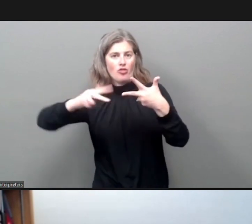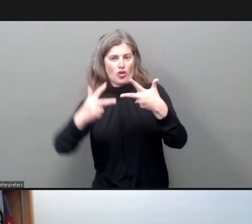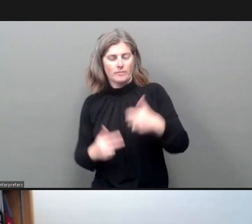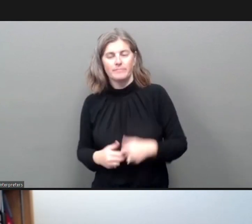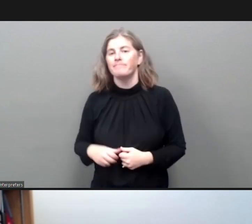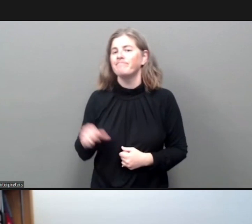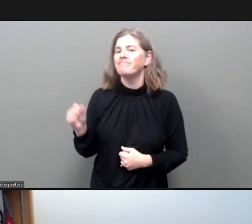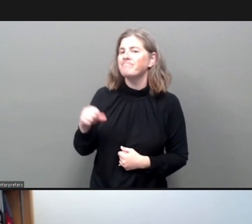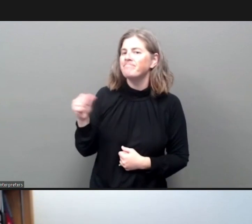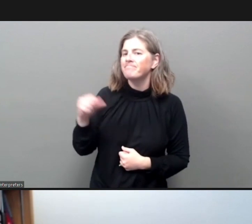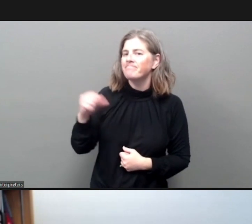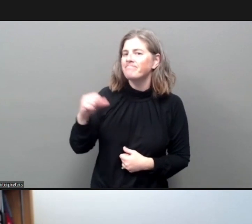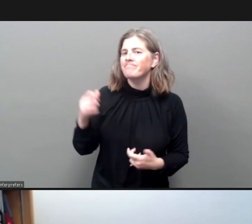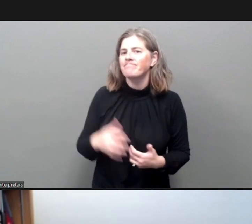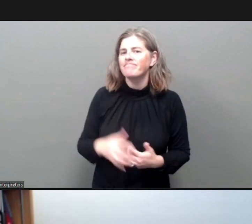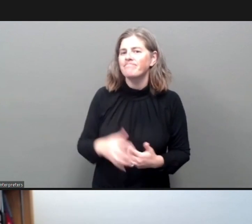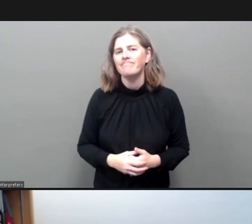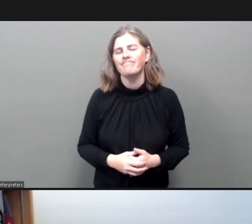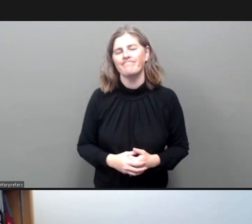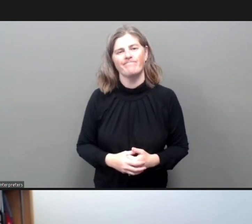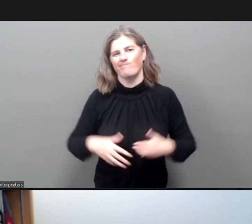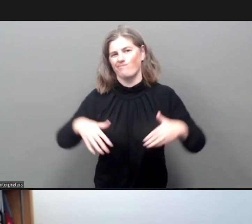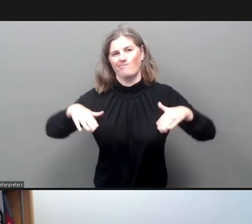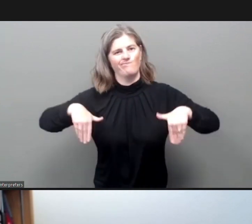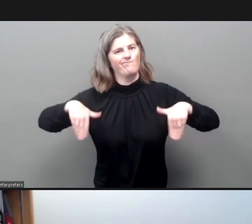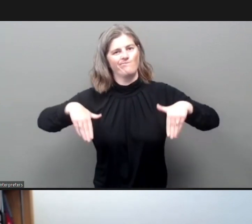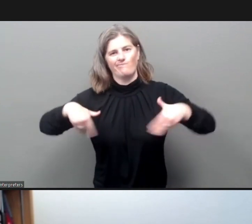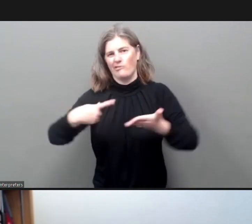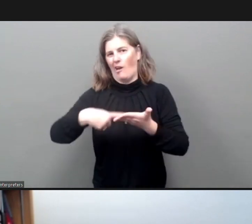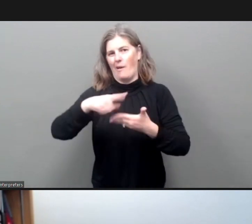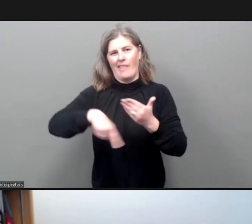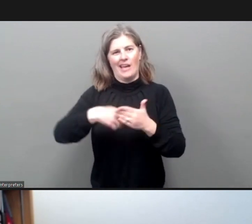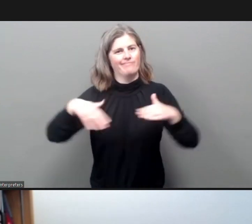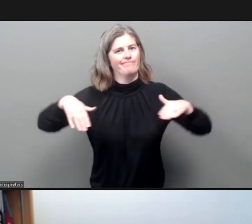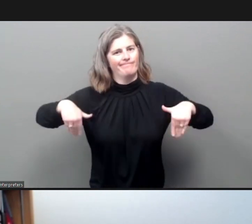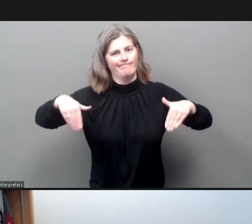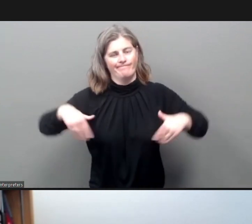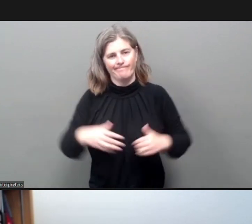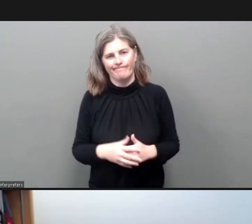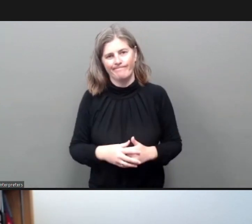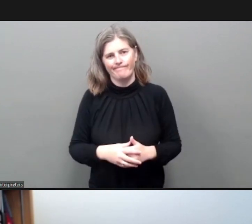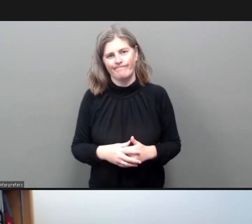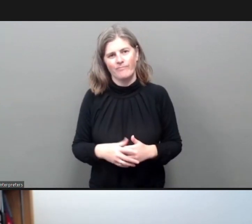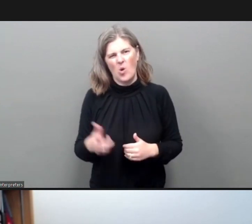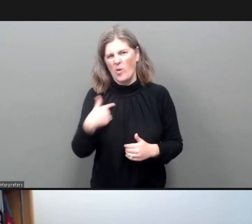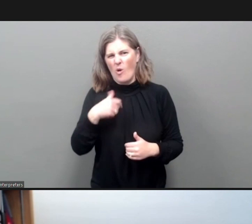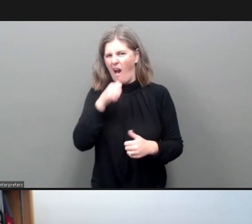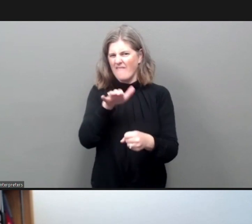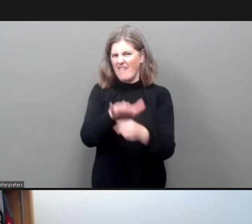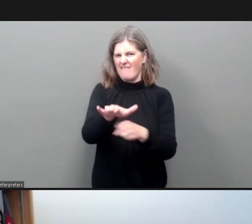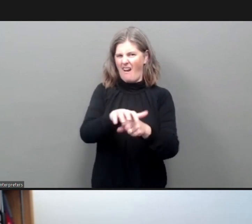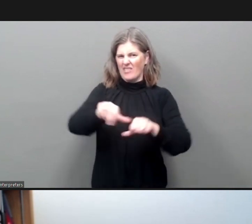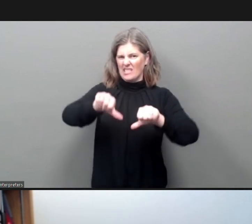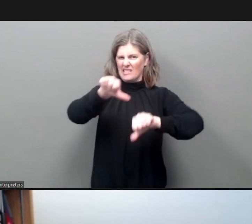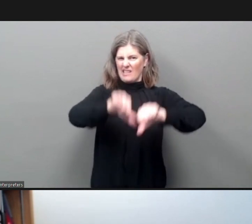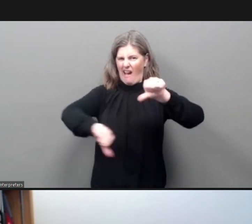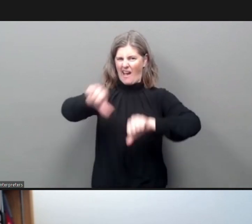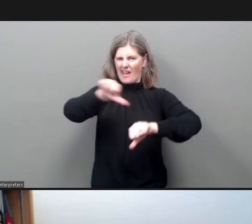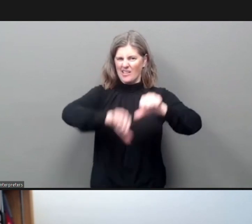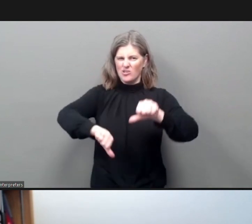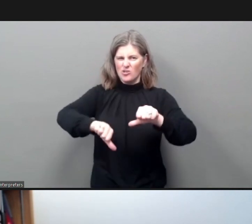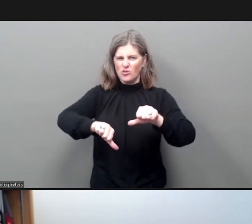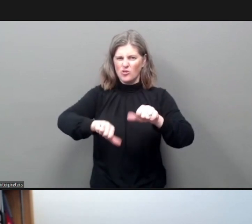Yeah, I don't think we're talking about that now. And I don't think we have enough science to